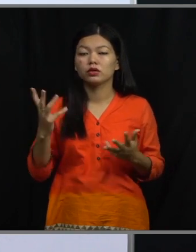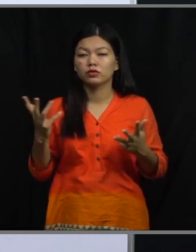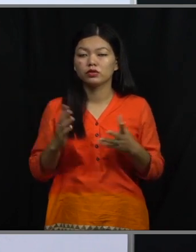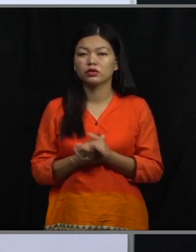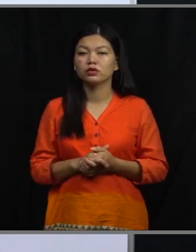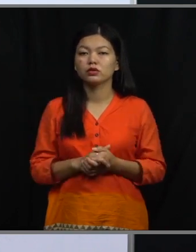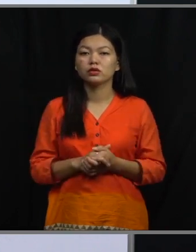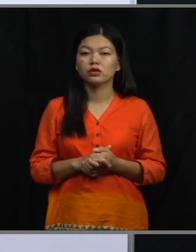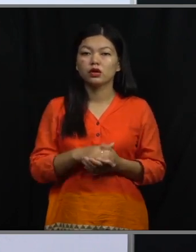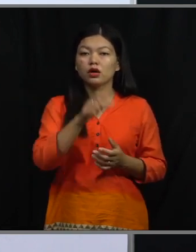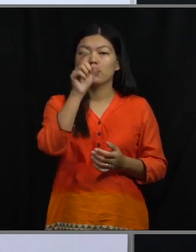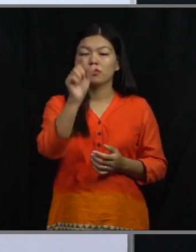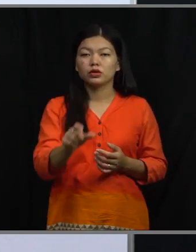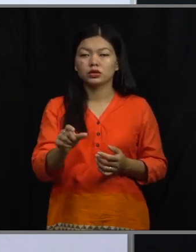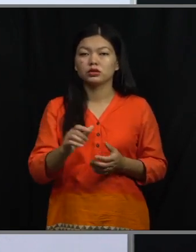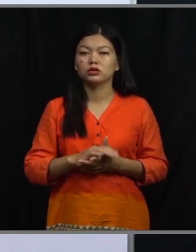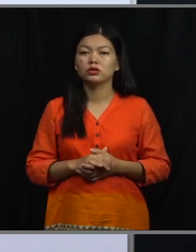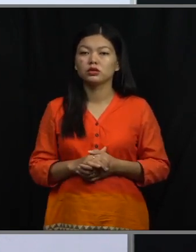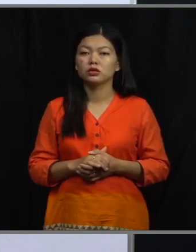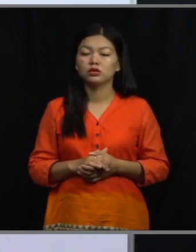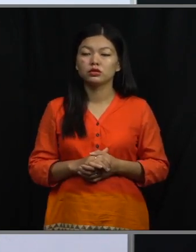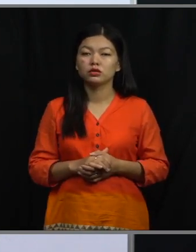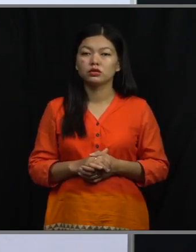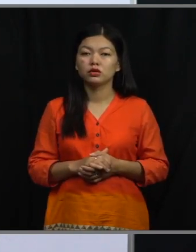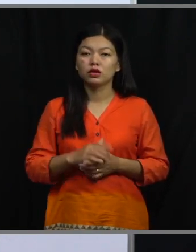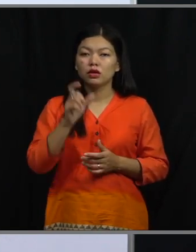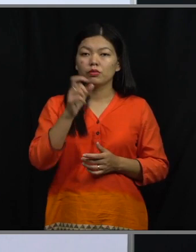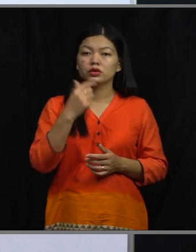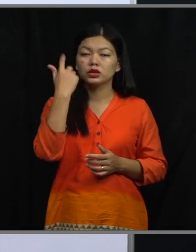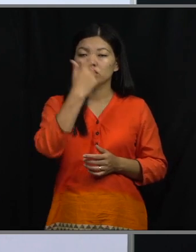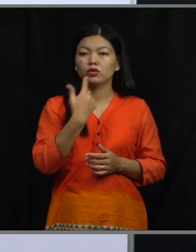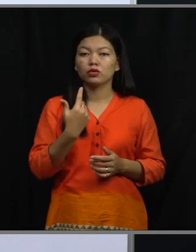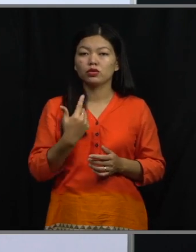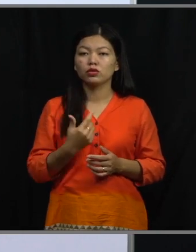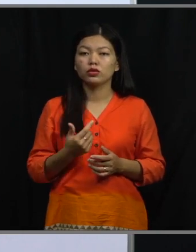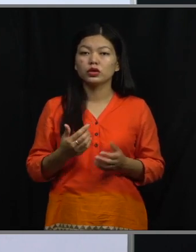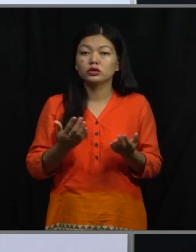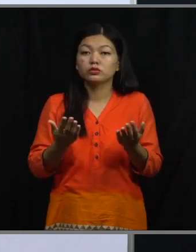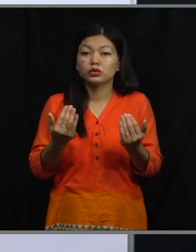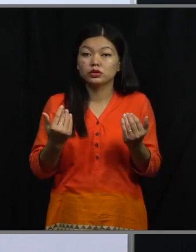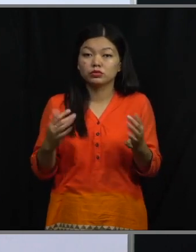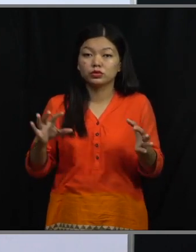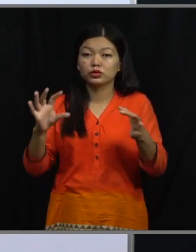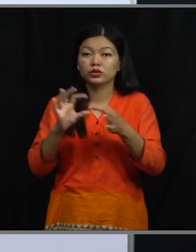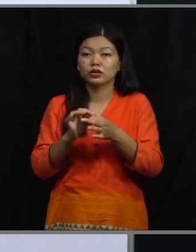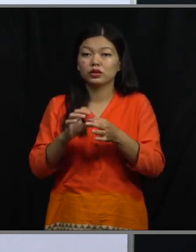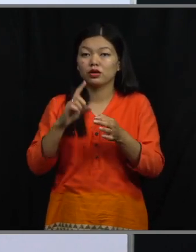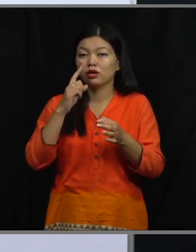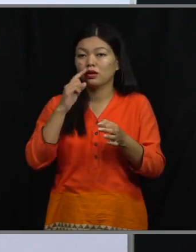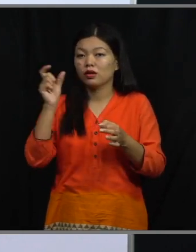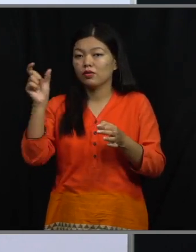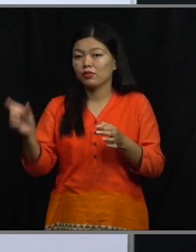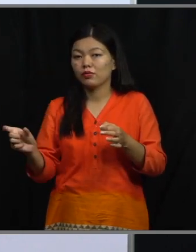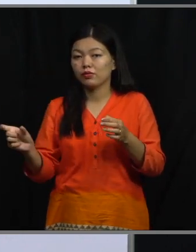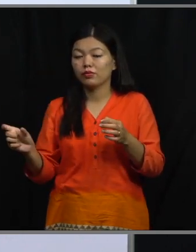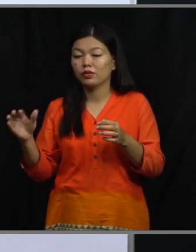a person can trace, its descent both from the father's side as well as from the mother's side, okay. Whenever